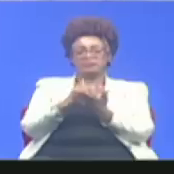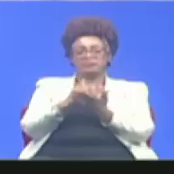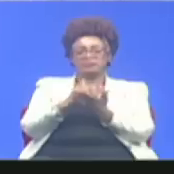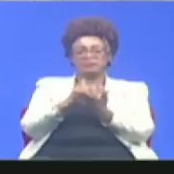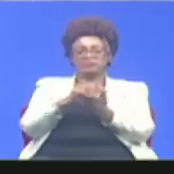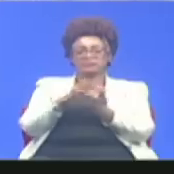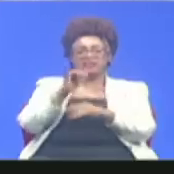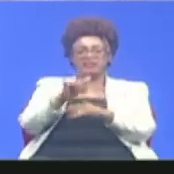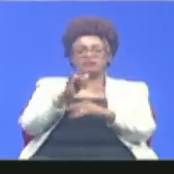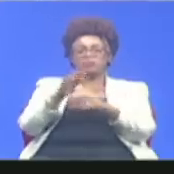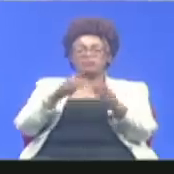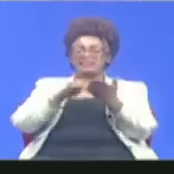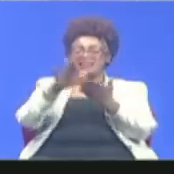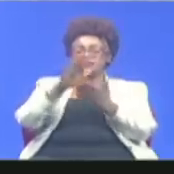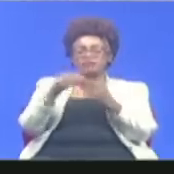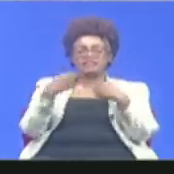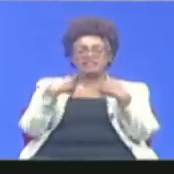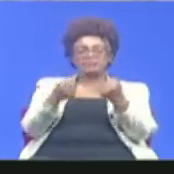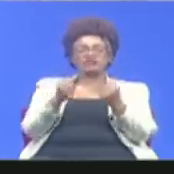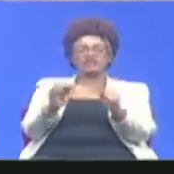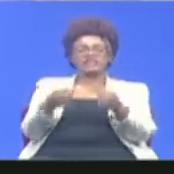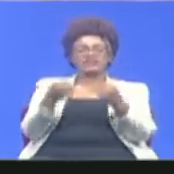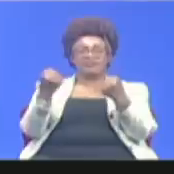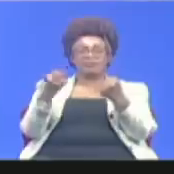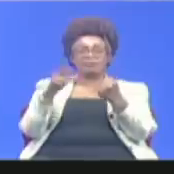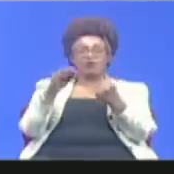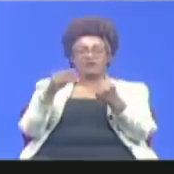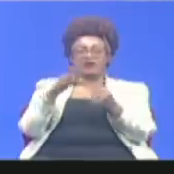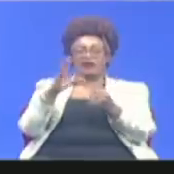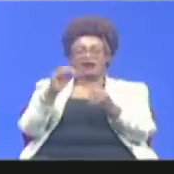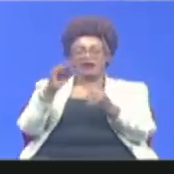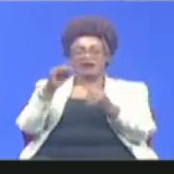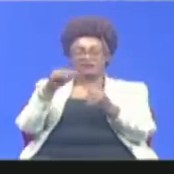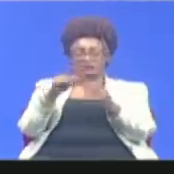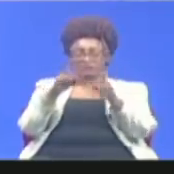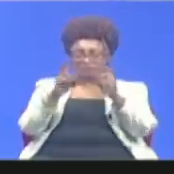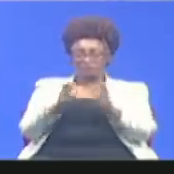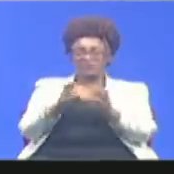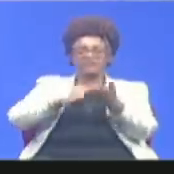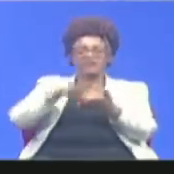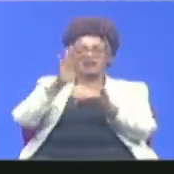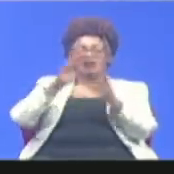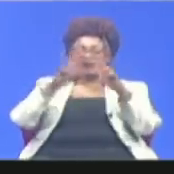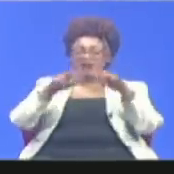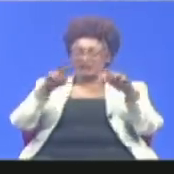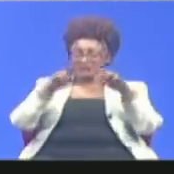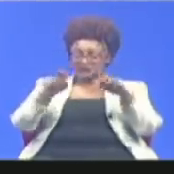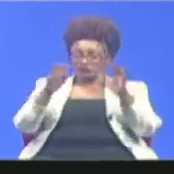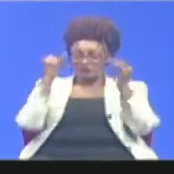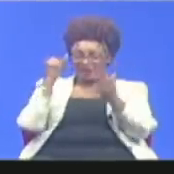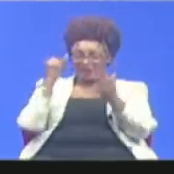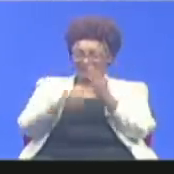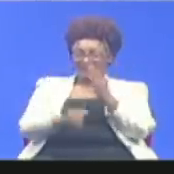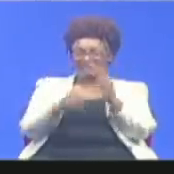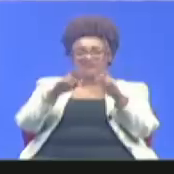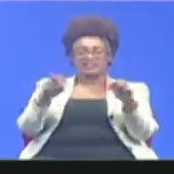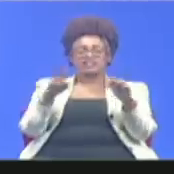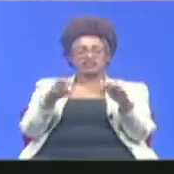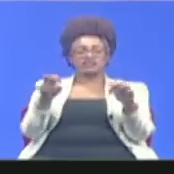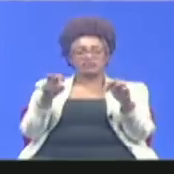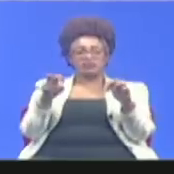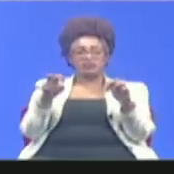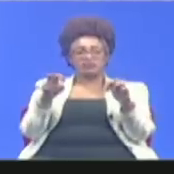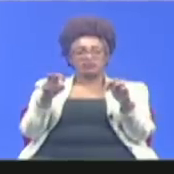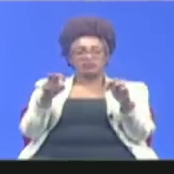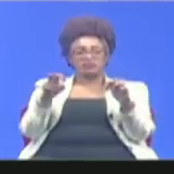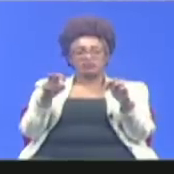be sent to the Transportation Safety Board of Canada for download and further analysis in order to finalize the investigations. The